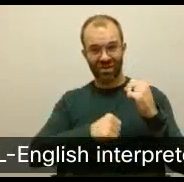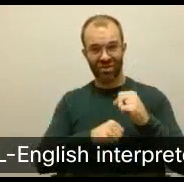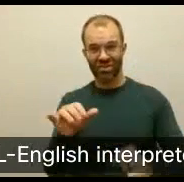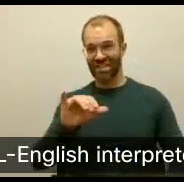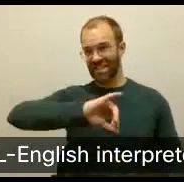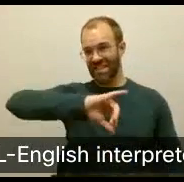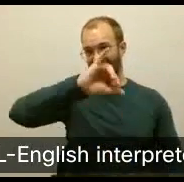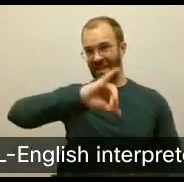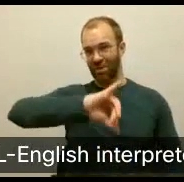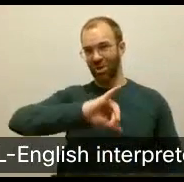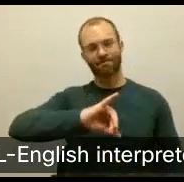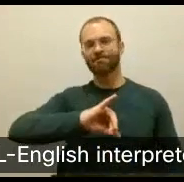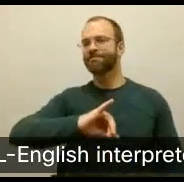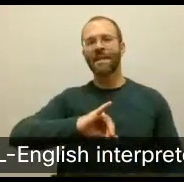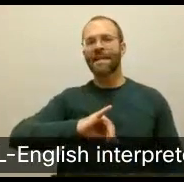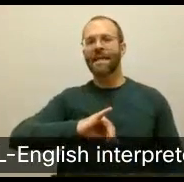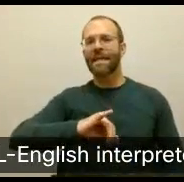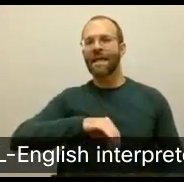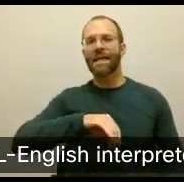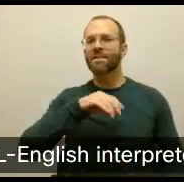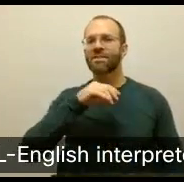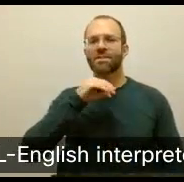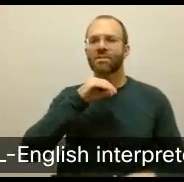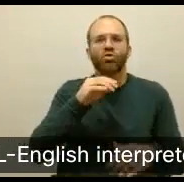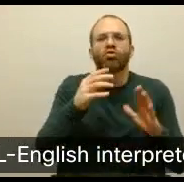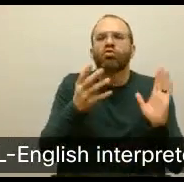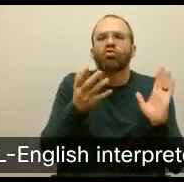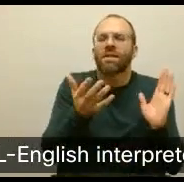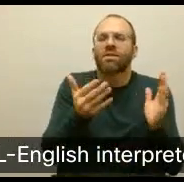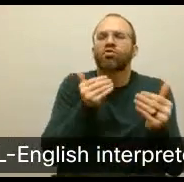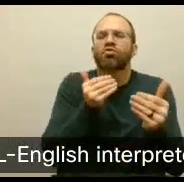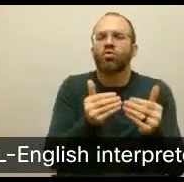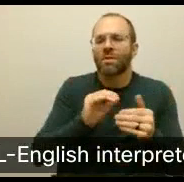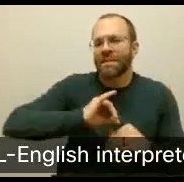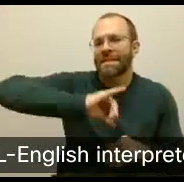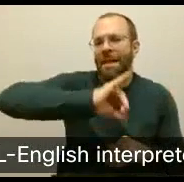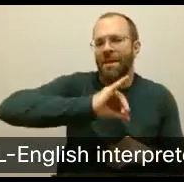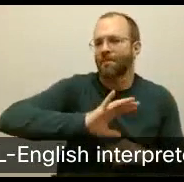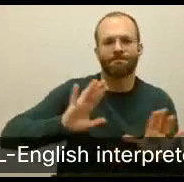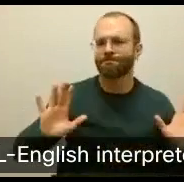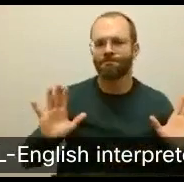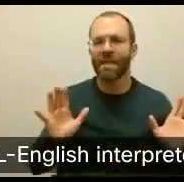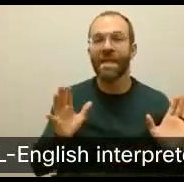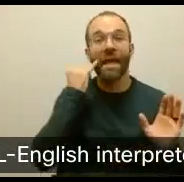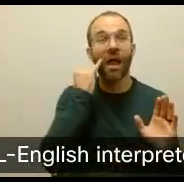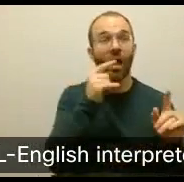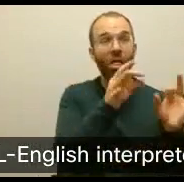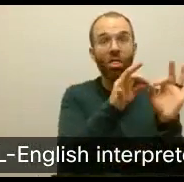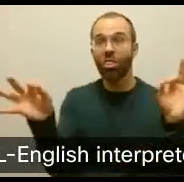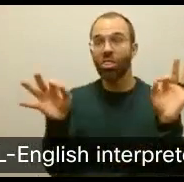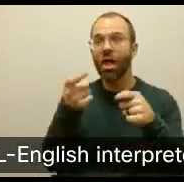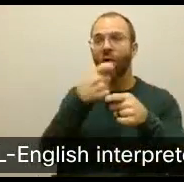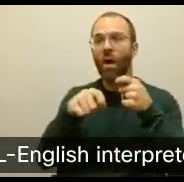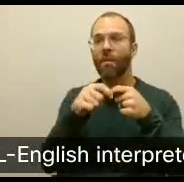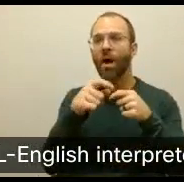original text. I would say it's too similar, and so we want to avoid simply changing out a few words, but leaving the